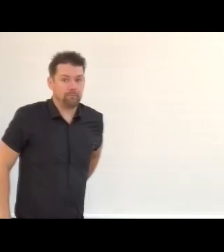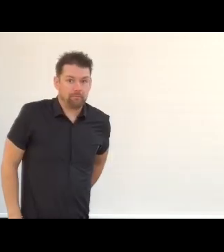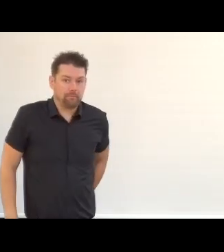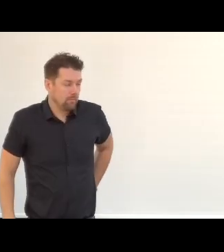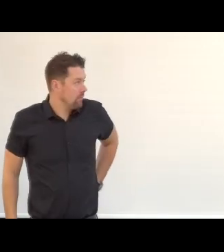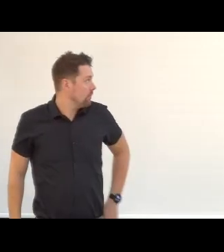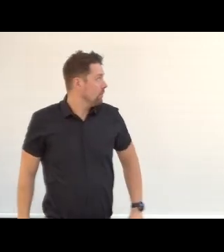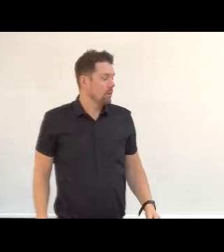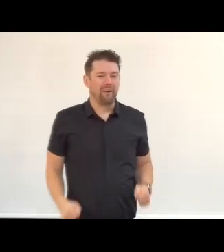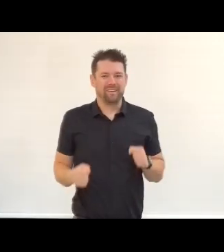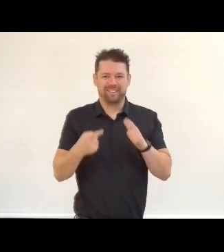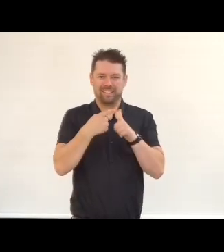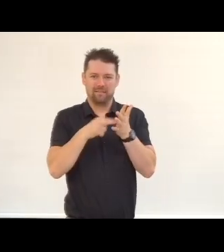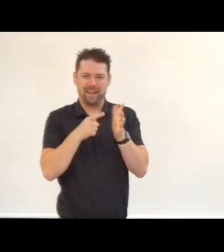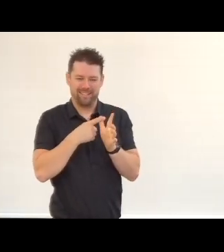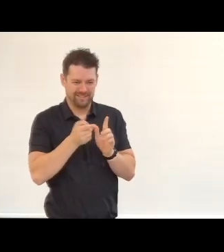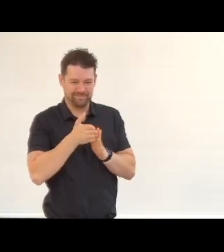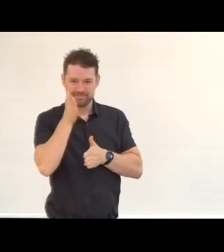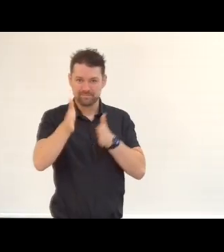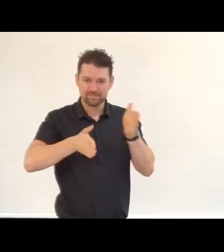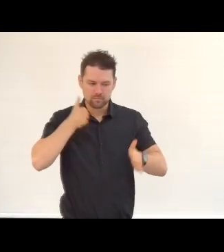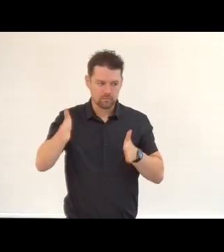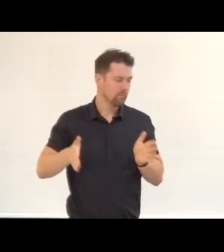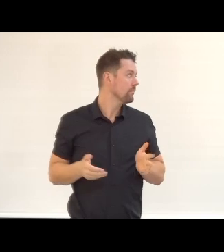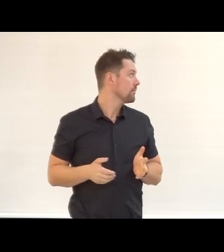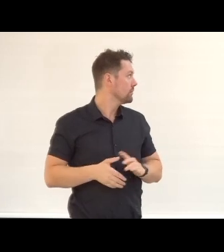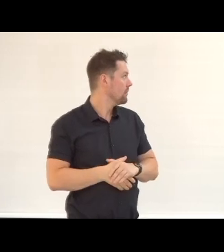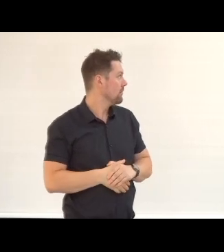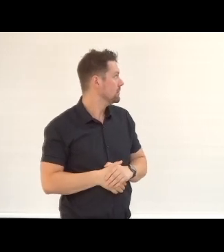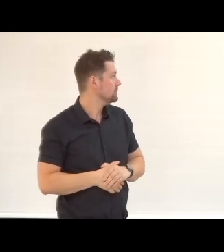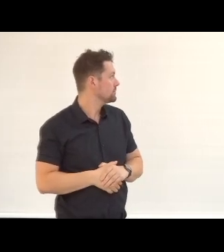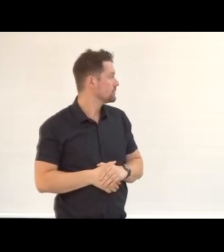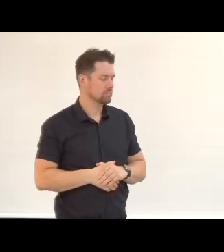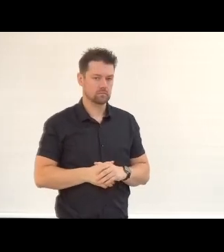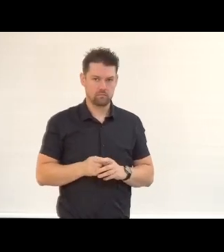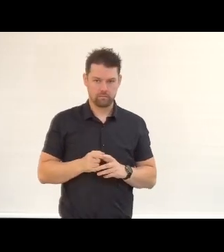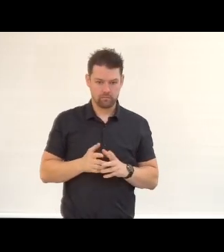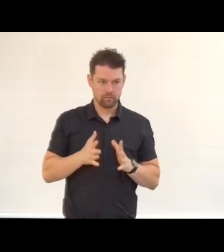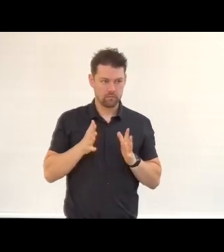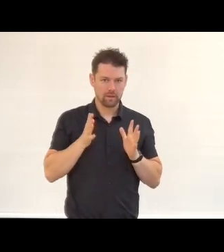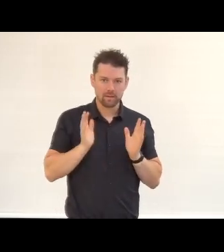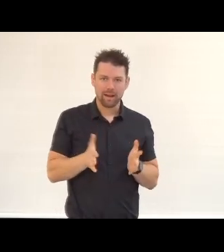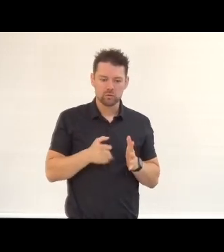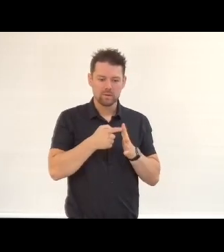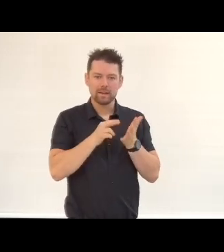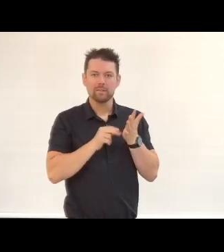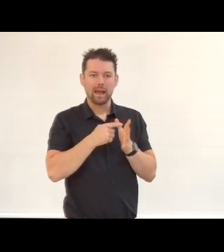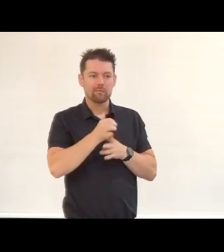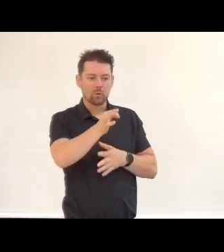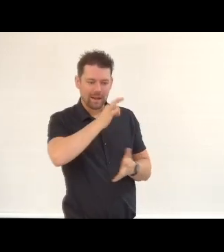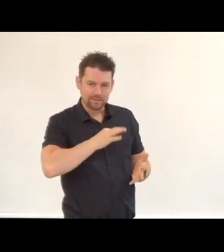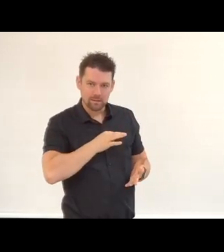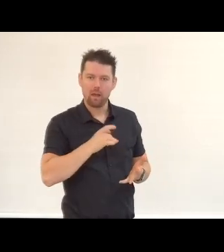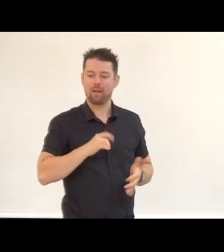And then the EVAs, so there was always an EVA leader. So for an EVA, they all had to file an EVA request and make a report